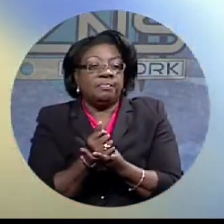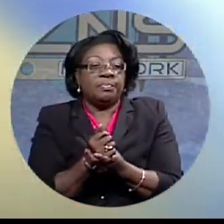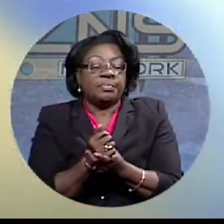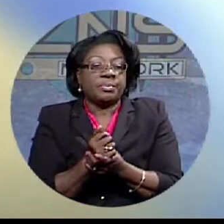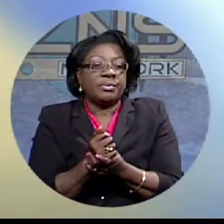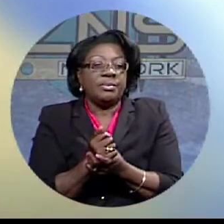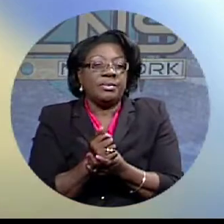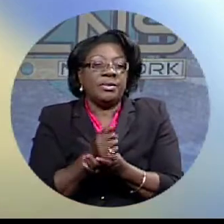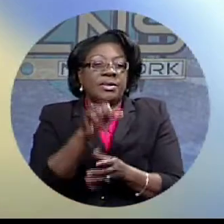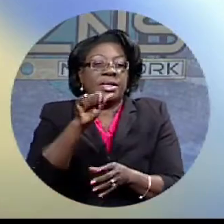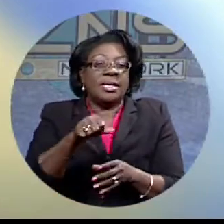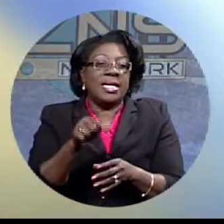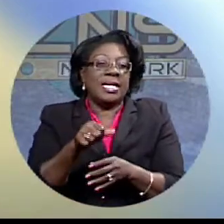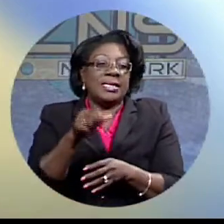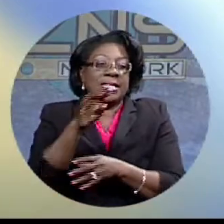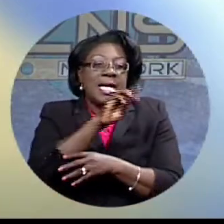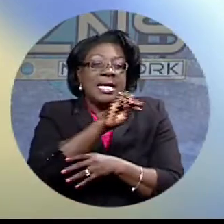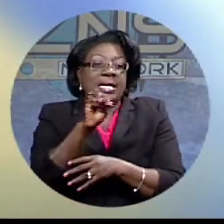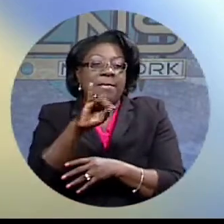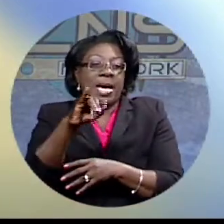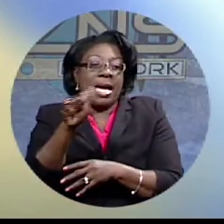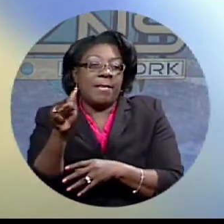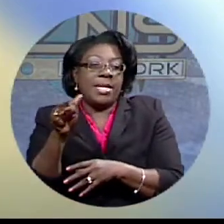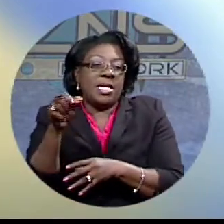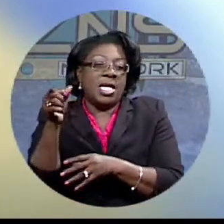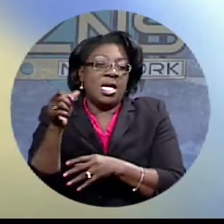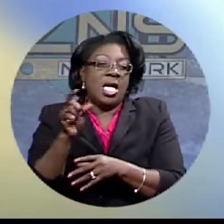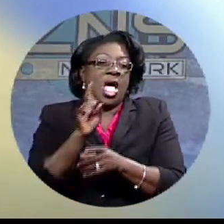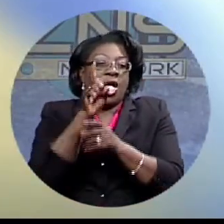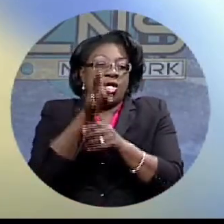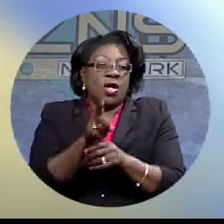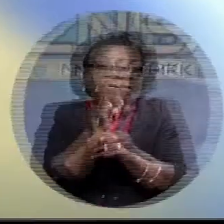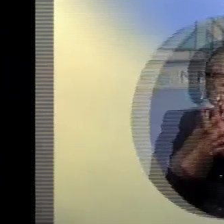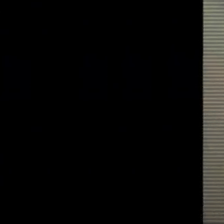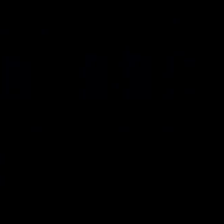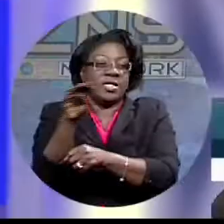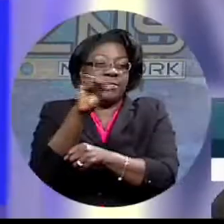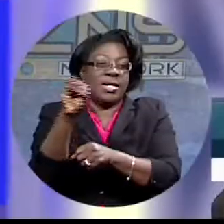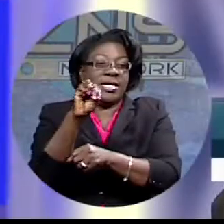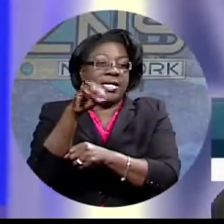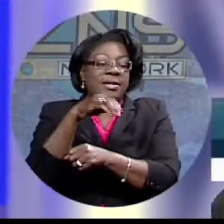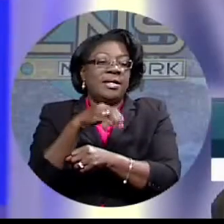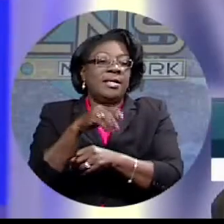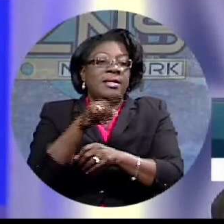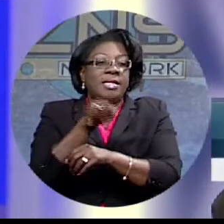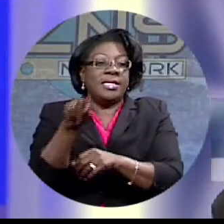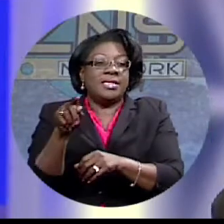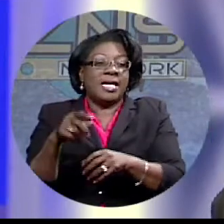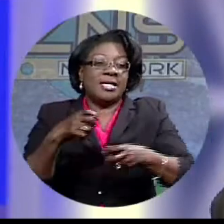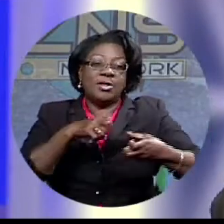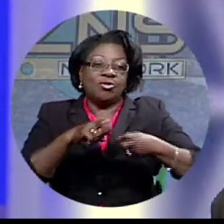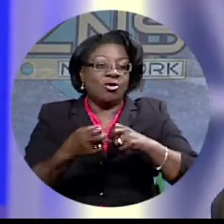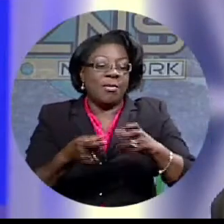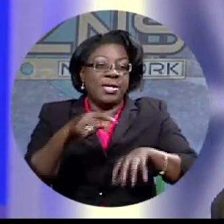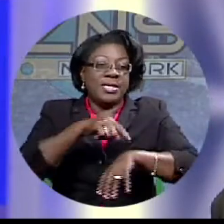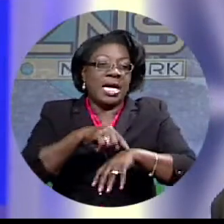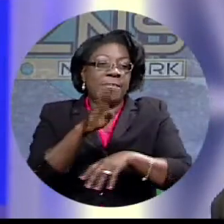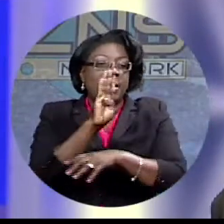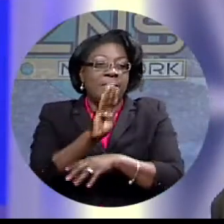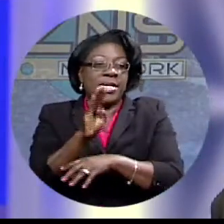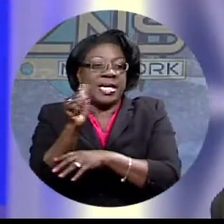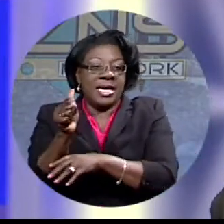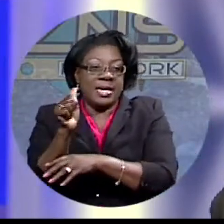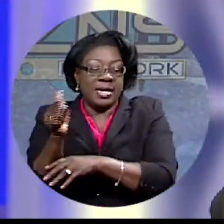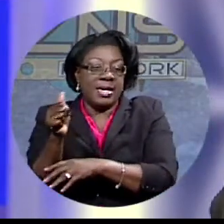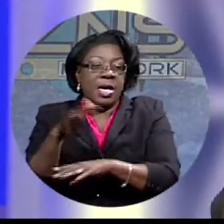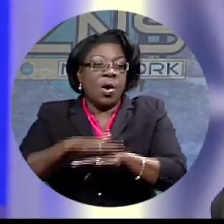in sports, yes, the Miami Dolphins lost yesterday after leading for most of the ball game. These are some troubling times for the B3s. On